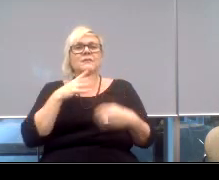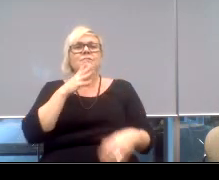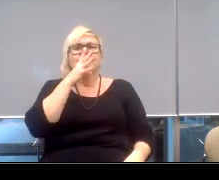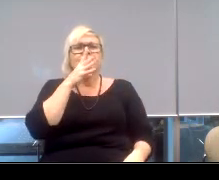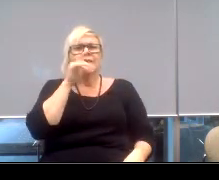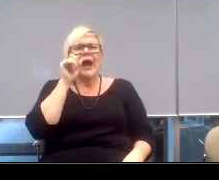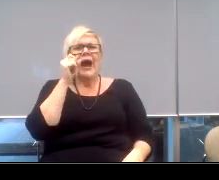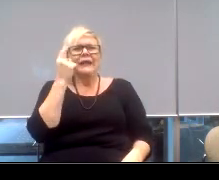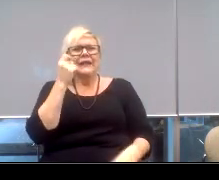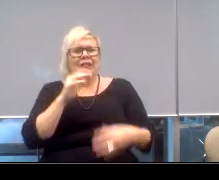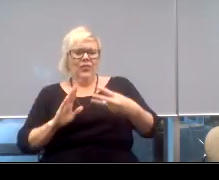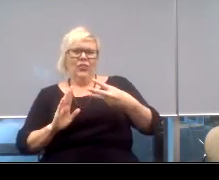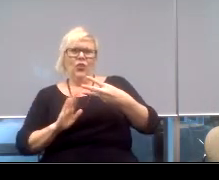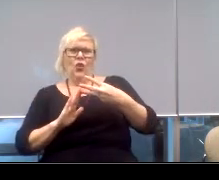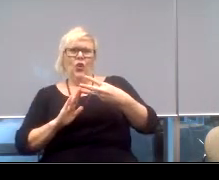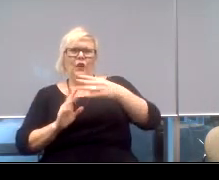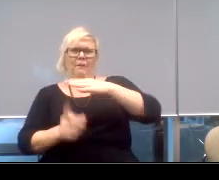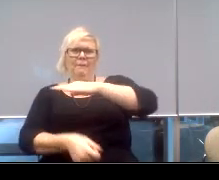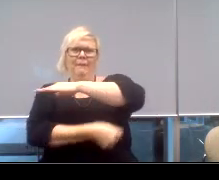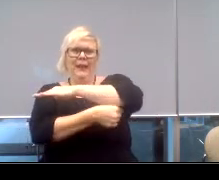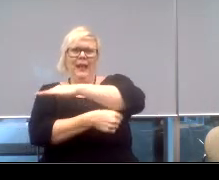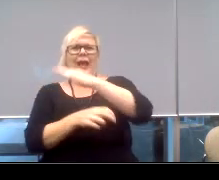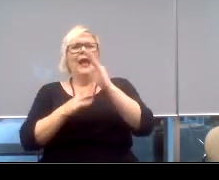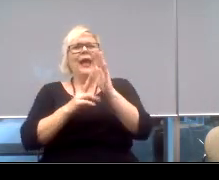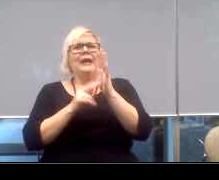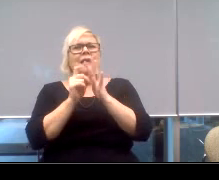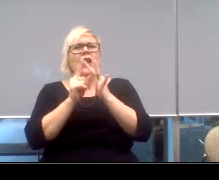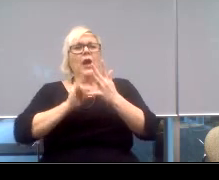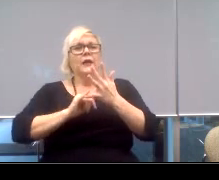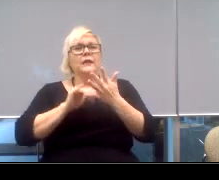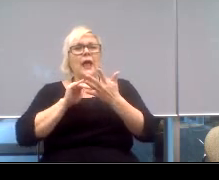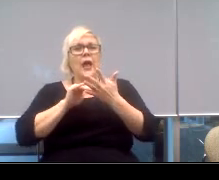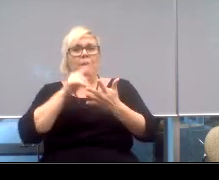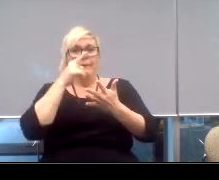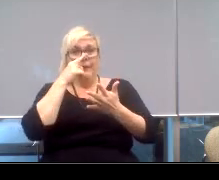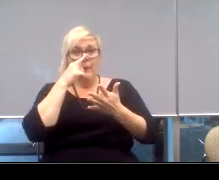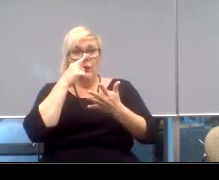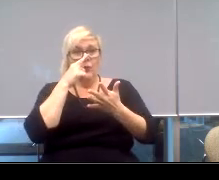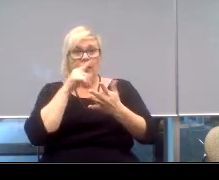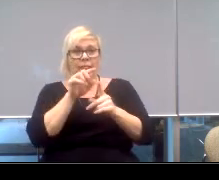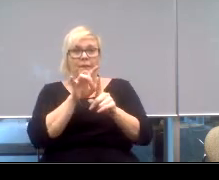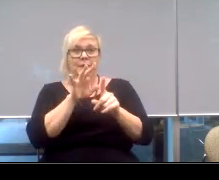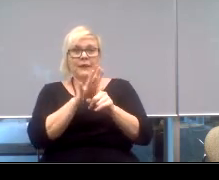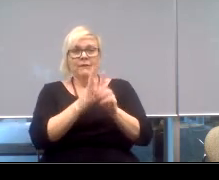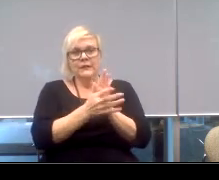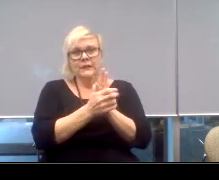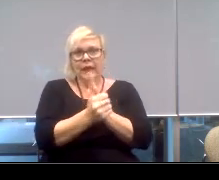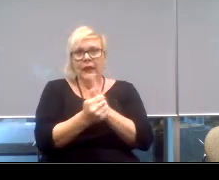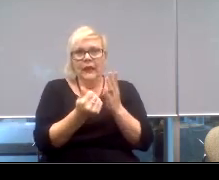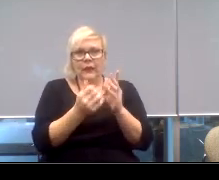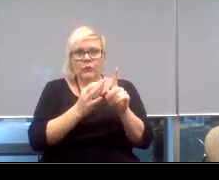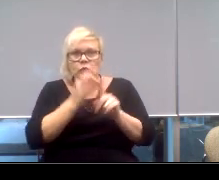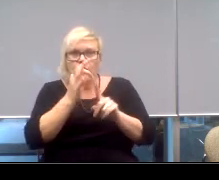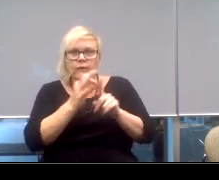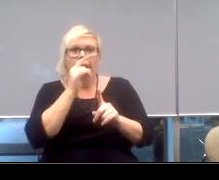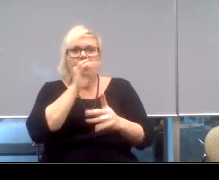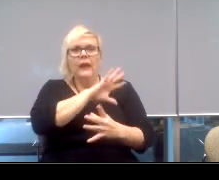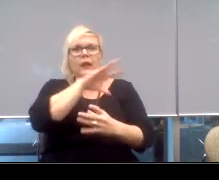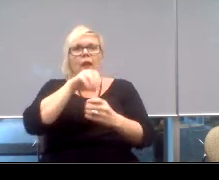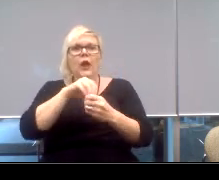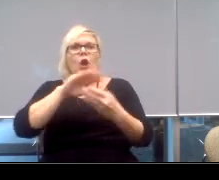scheme. The NDIS supports people with disability to build skills and capabilities so they can participate in the community